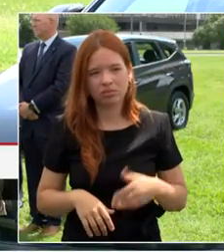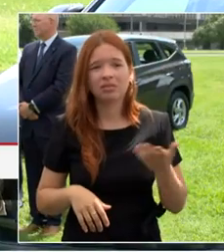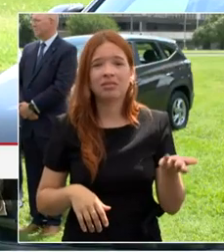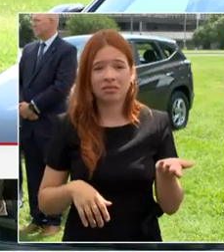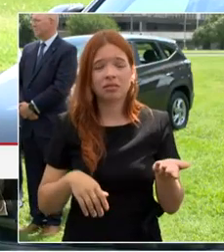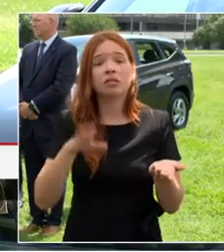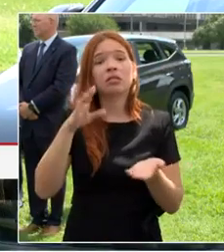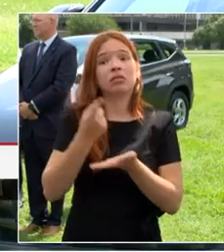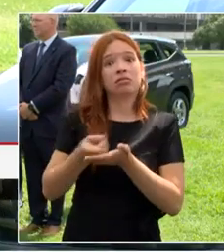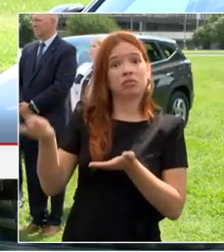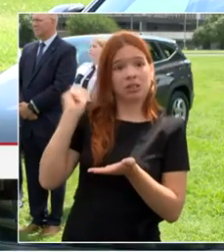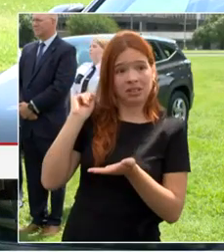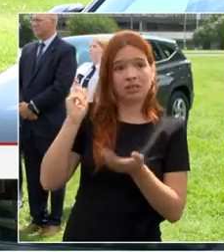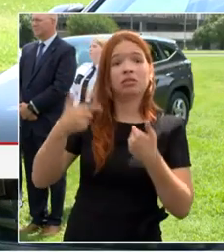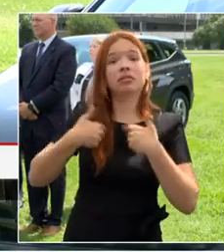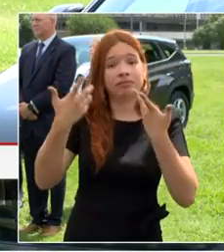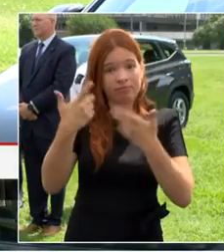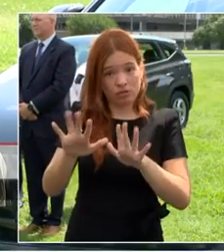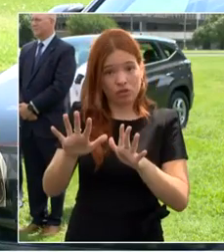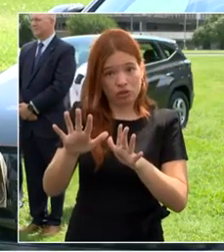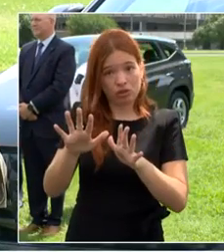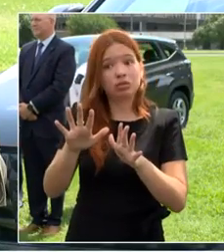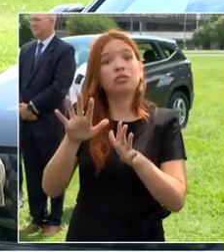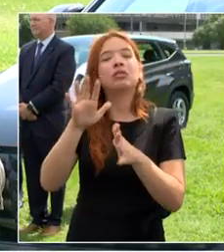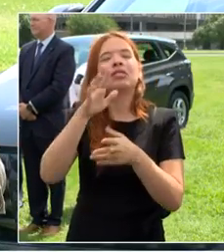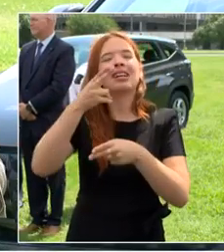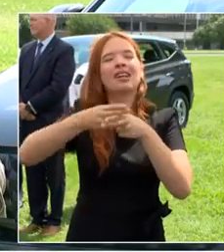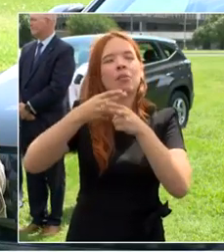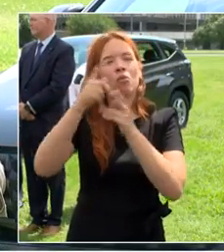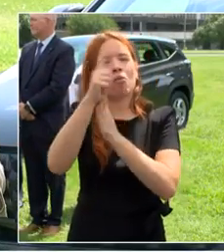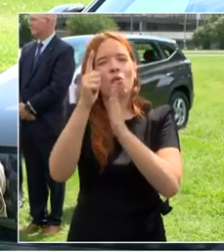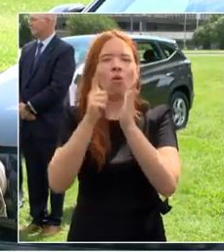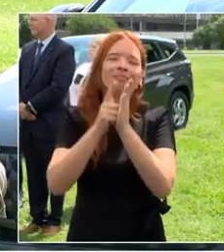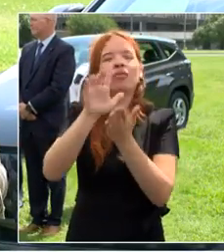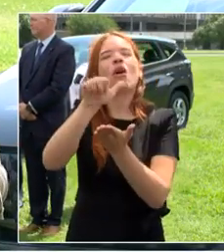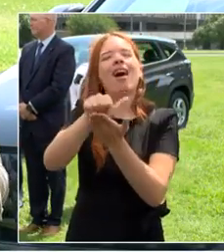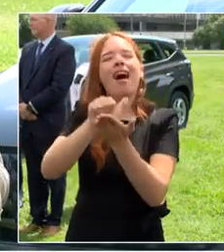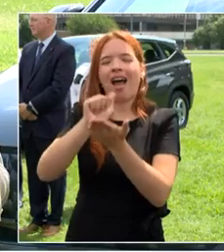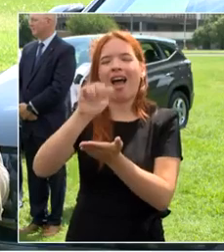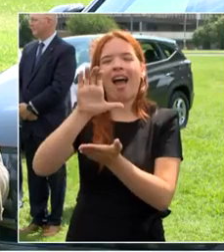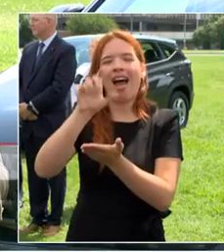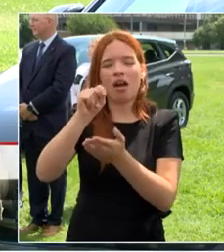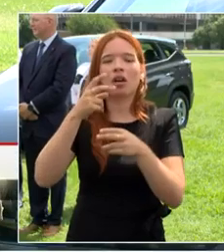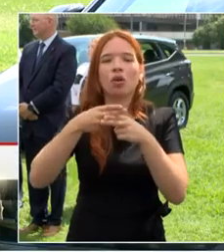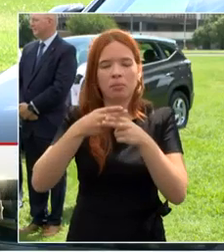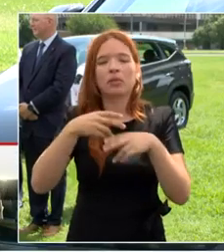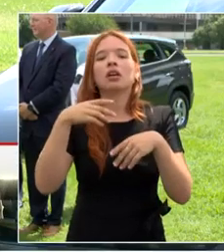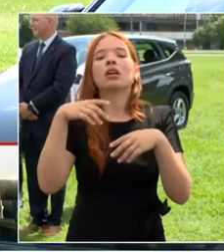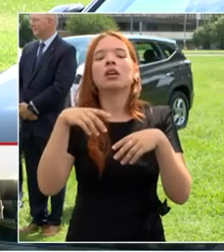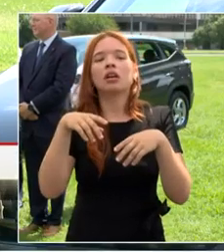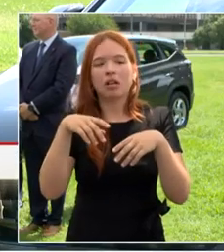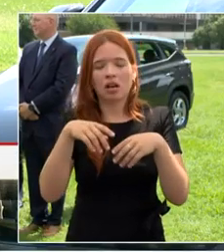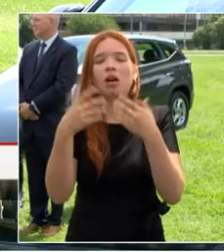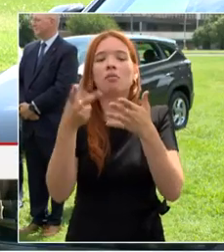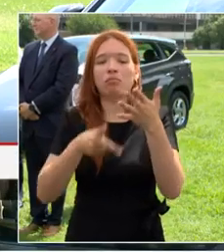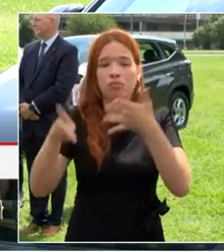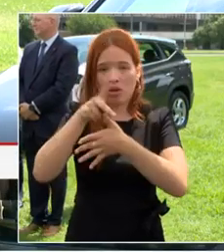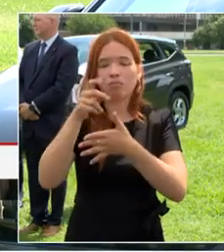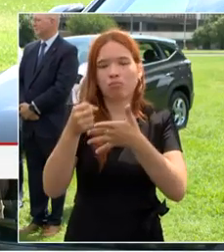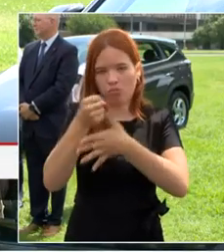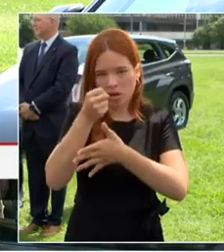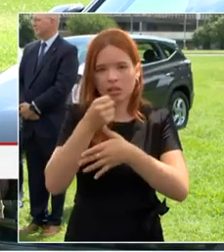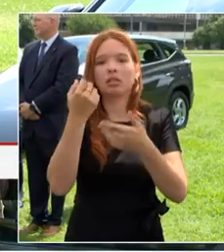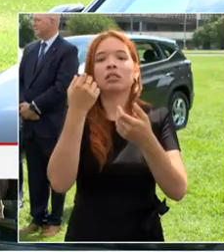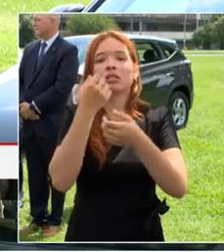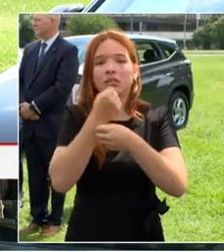Safety Emergency Amendment, and Chief Smith has spent a lot of time meeting and talking to community